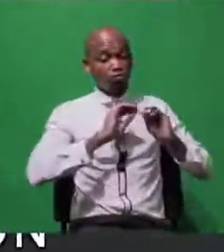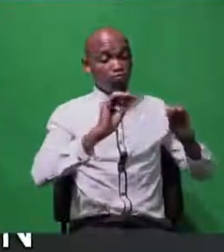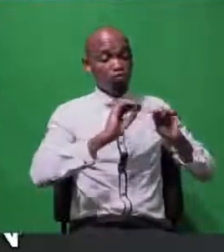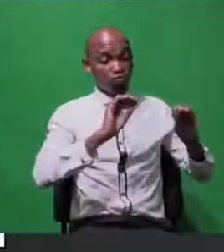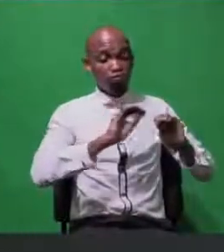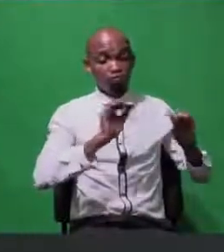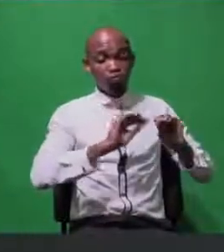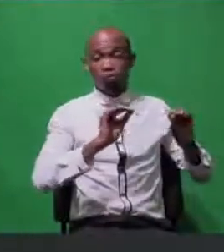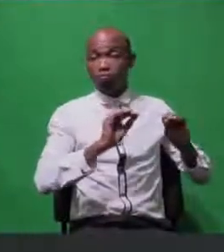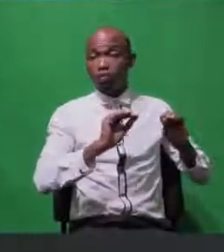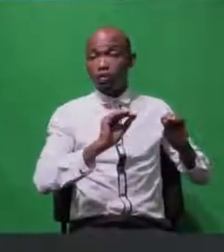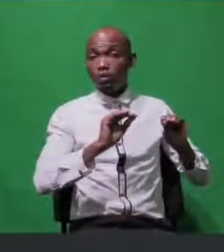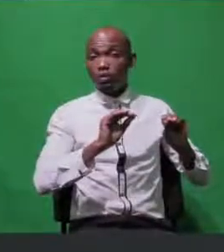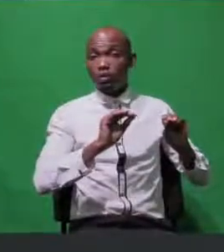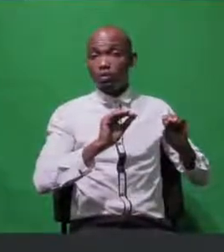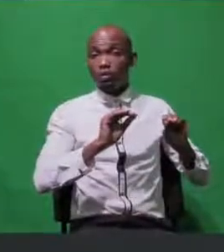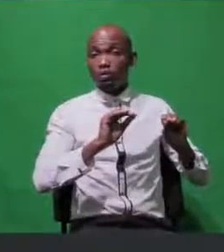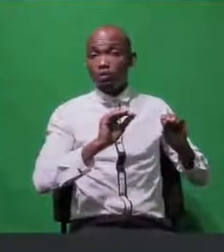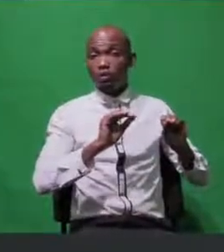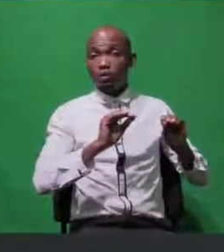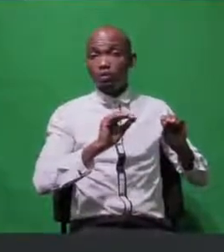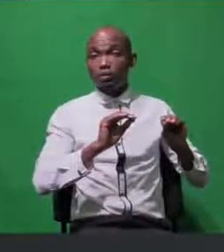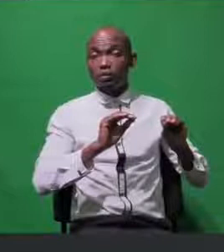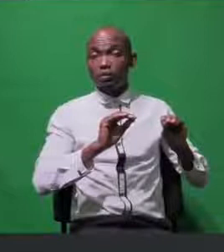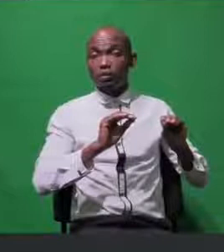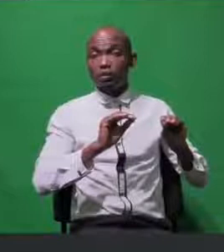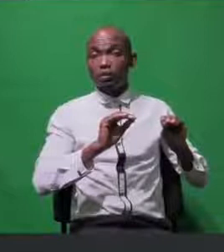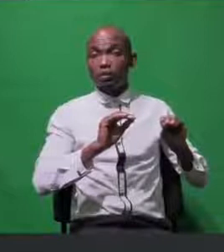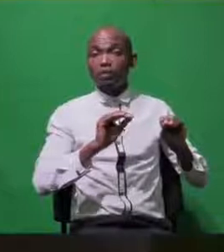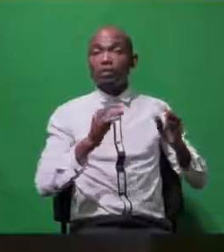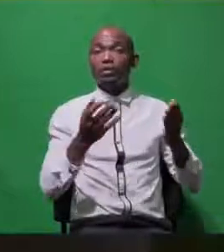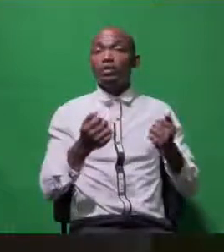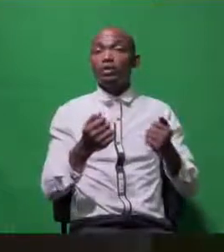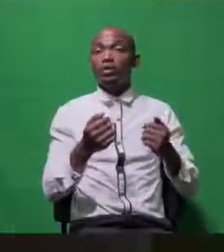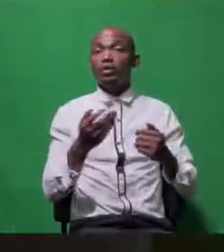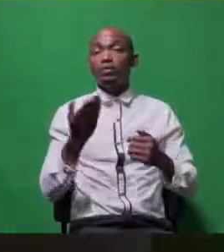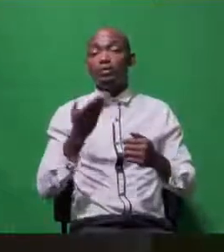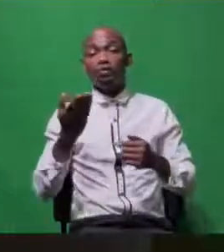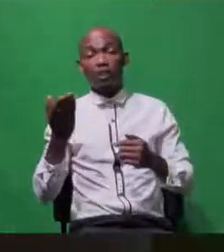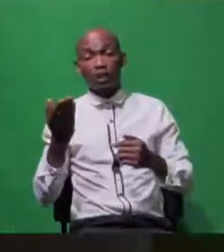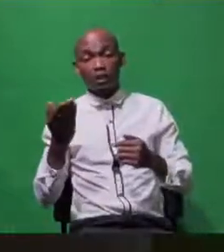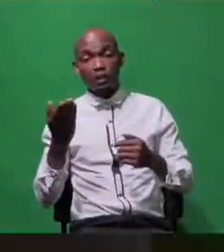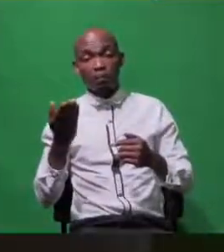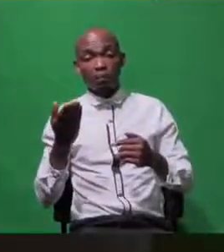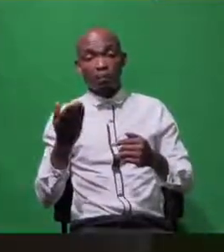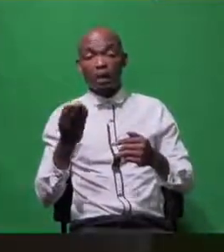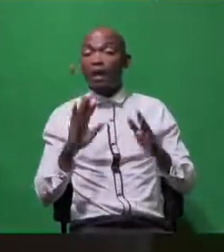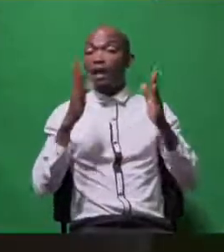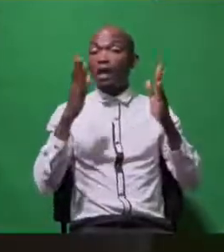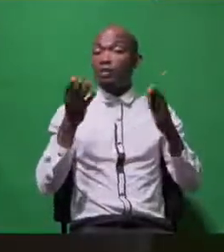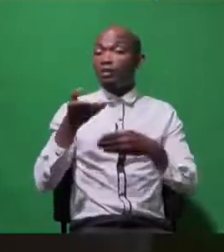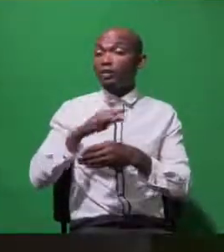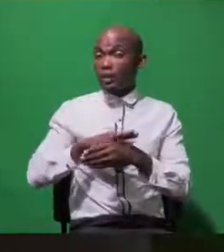how to engage in various life skills, in various activities. But the